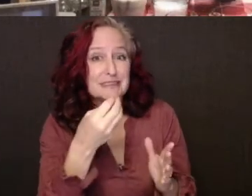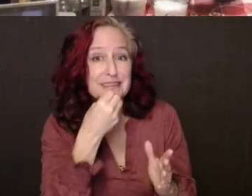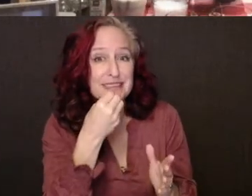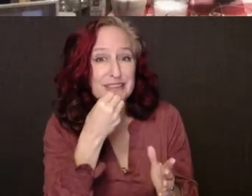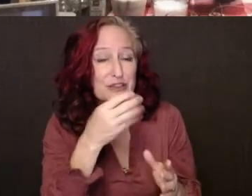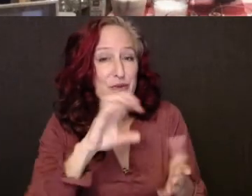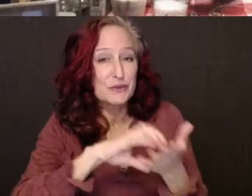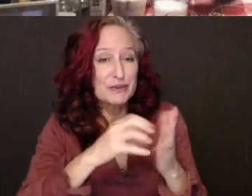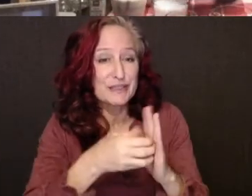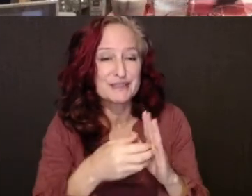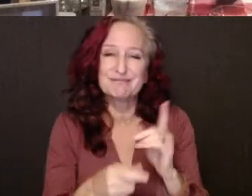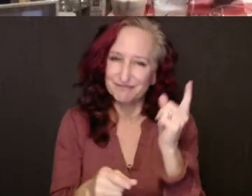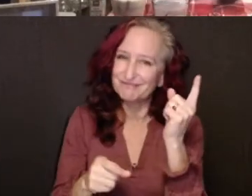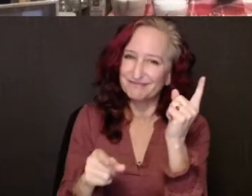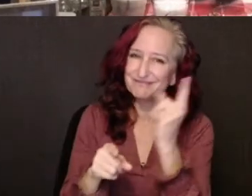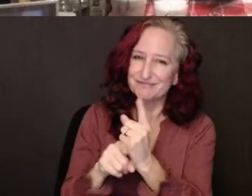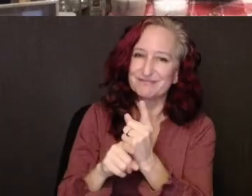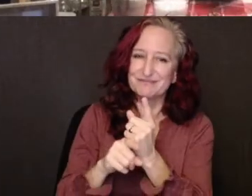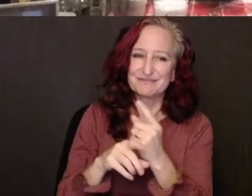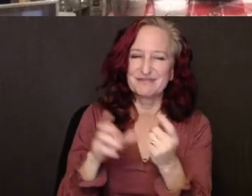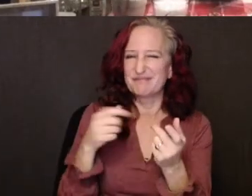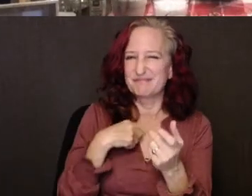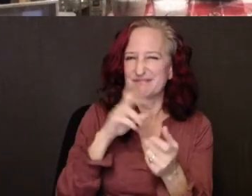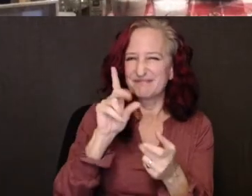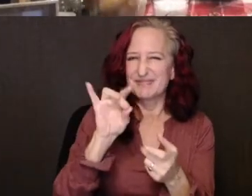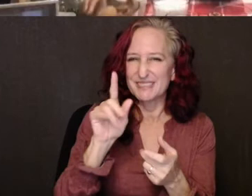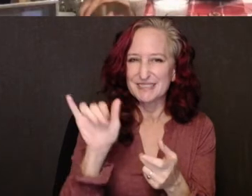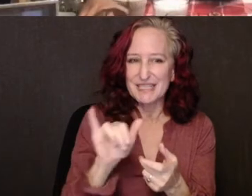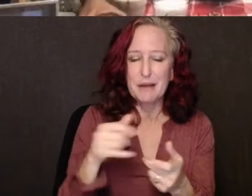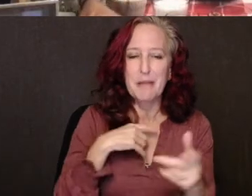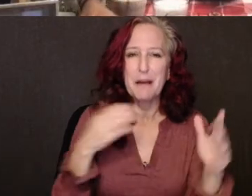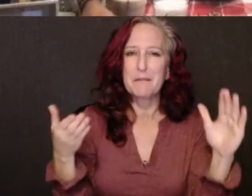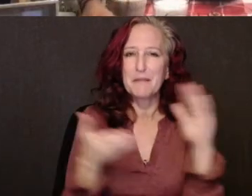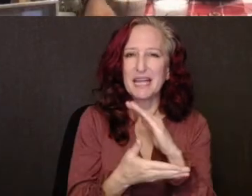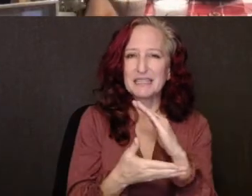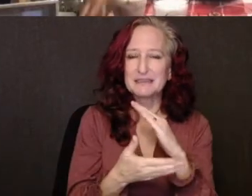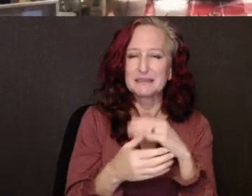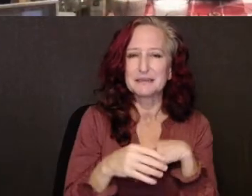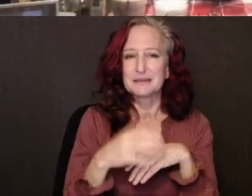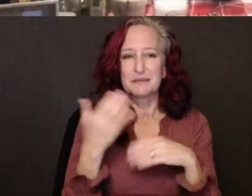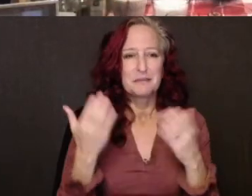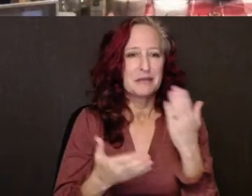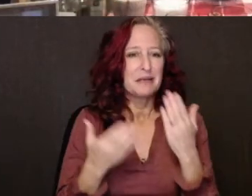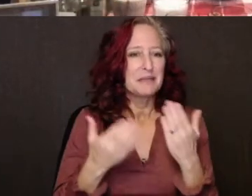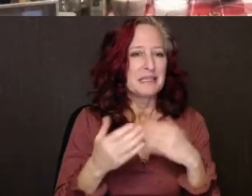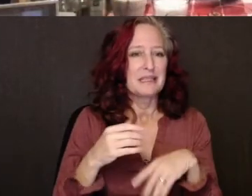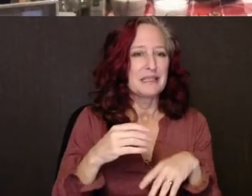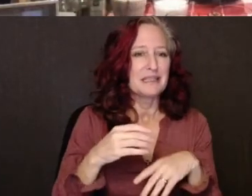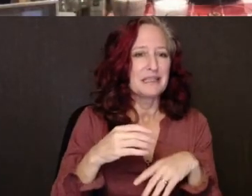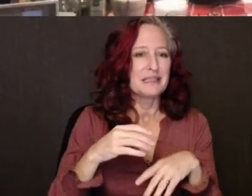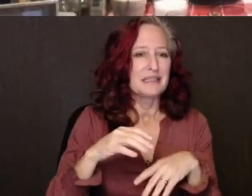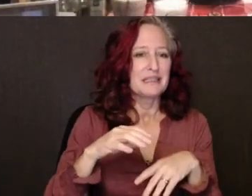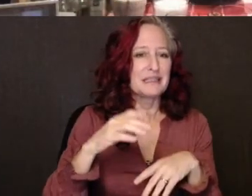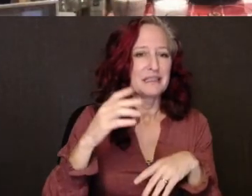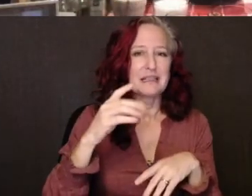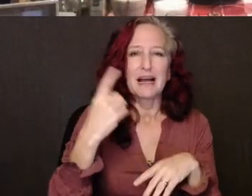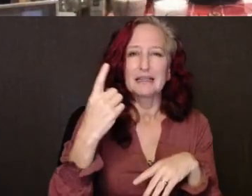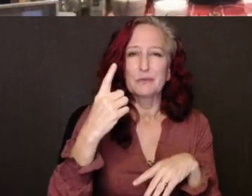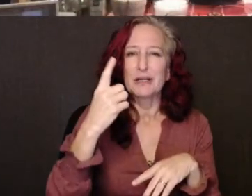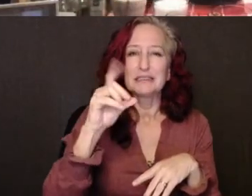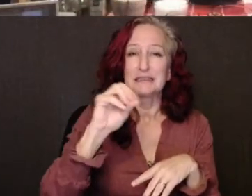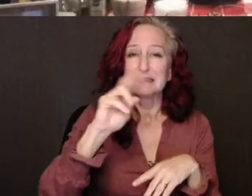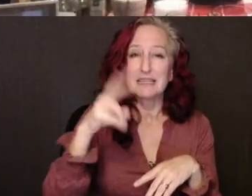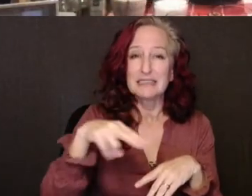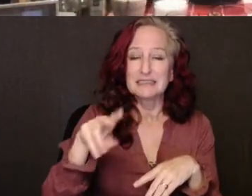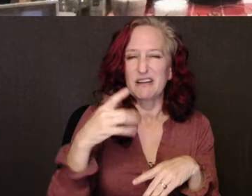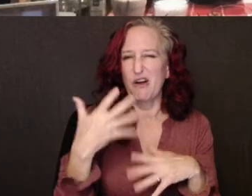cookie that is really, really easy to bake. And that would be another layer that we are using. I see what you mean